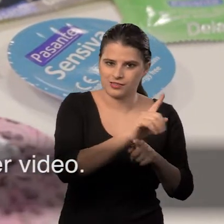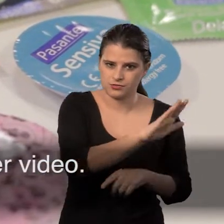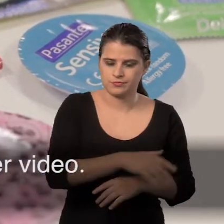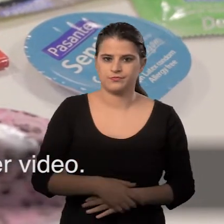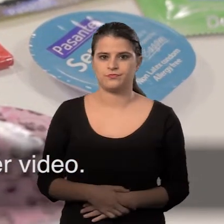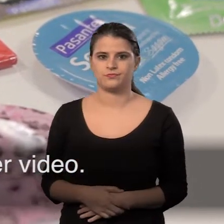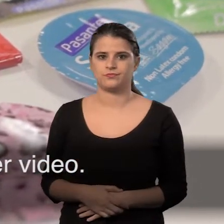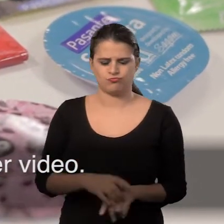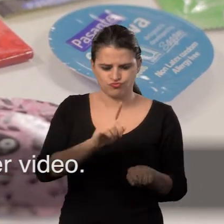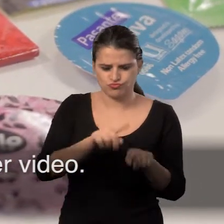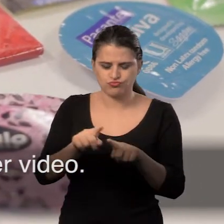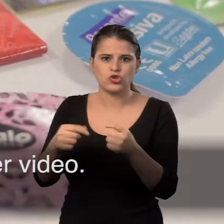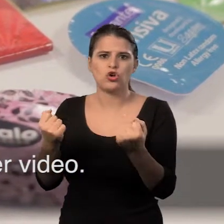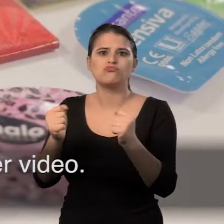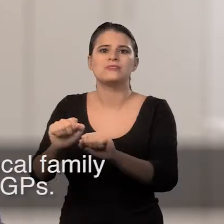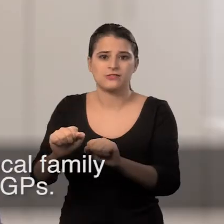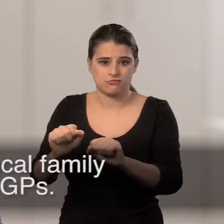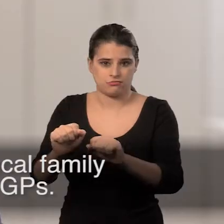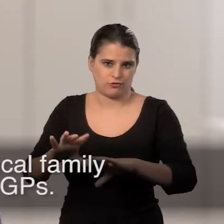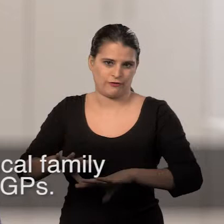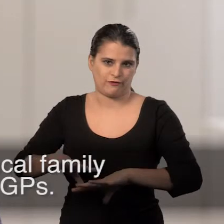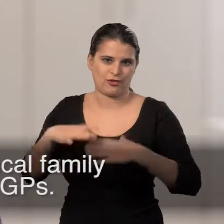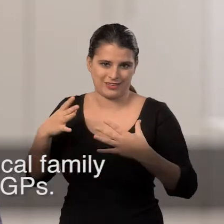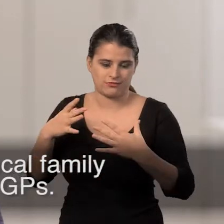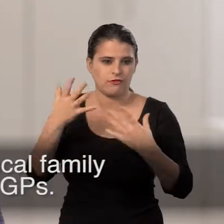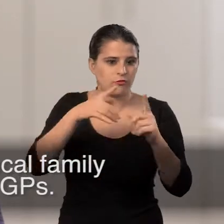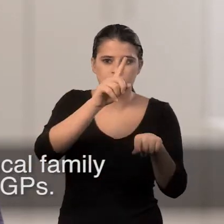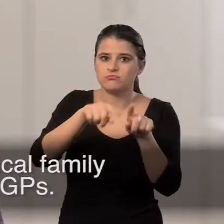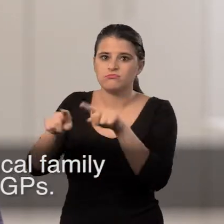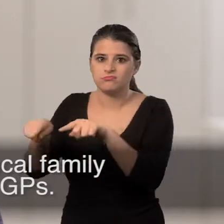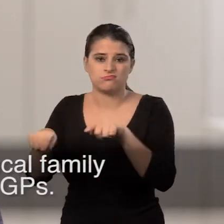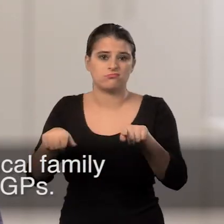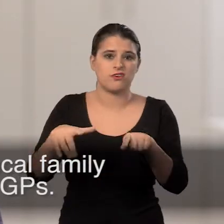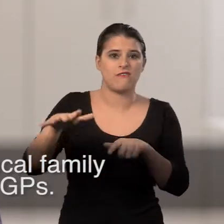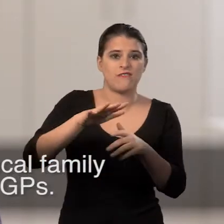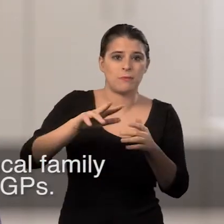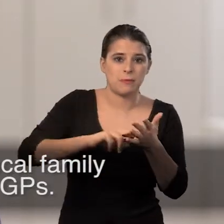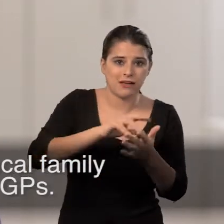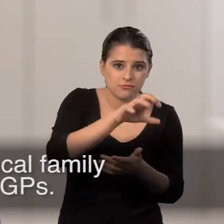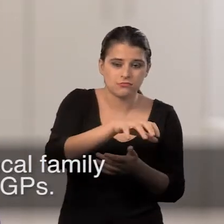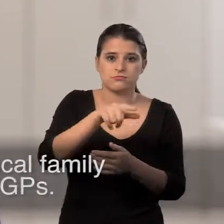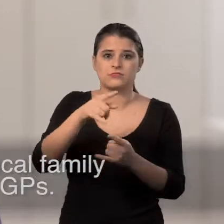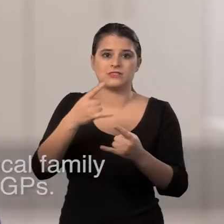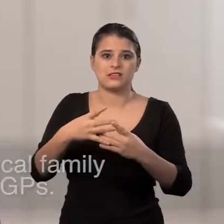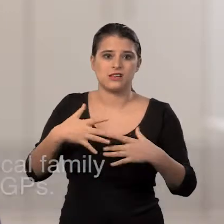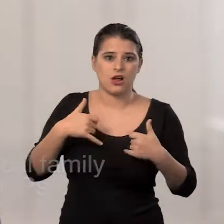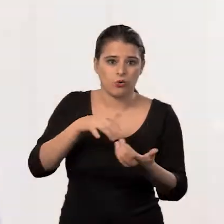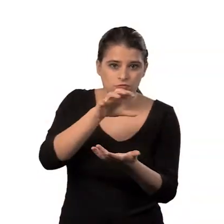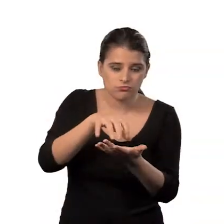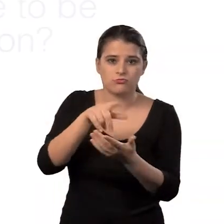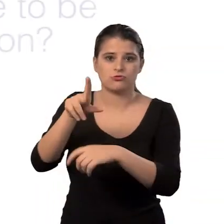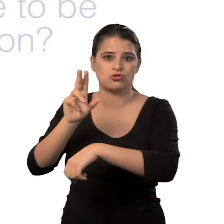talk about that in our other video. All contraception is free from local family planning, sexual health or